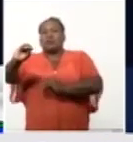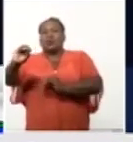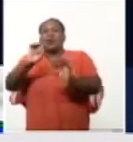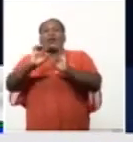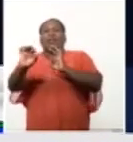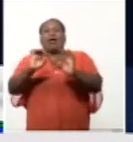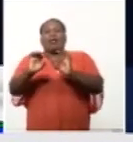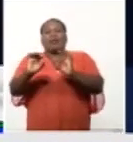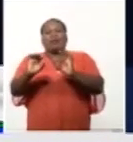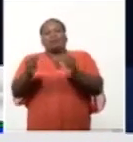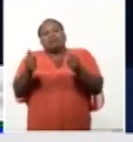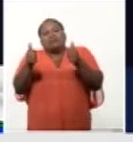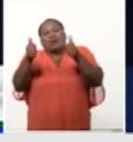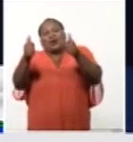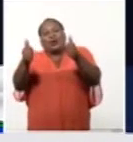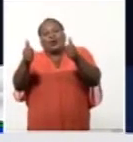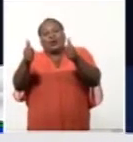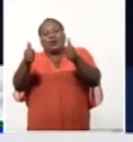condition.